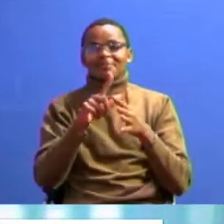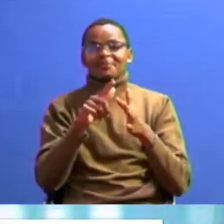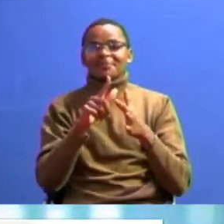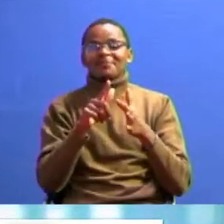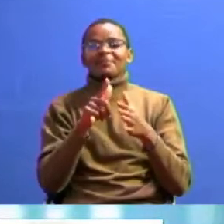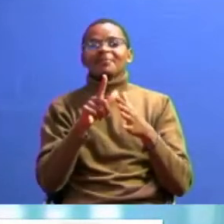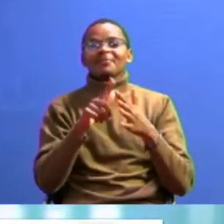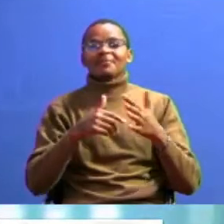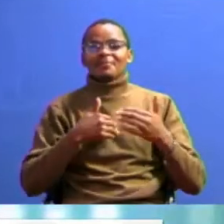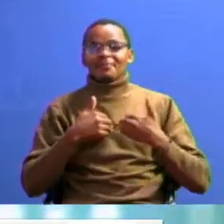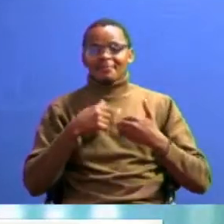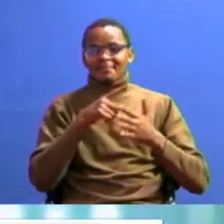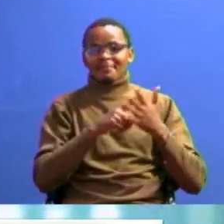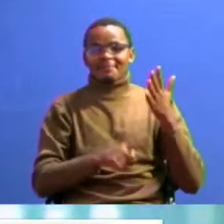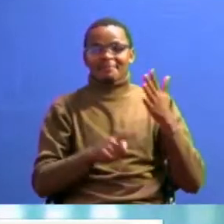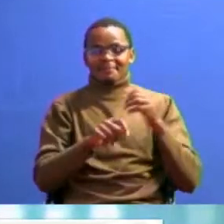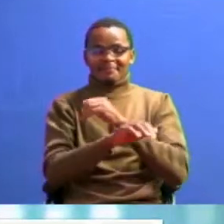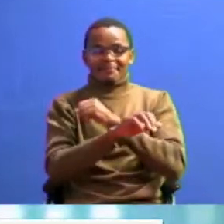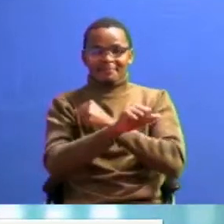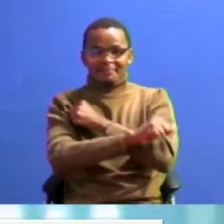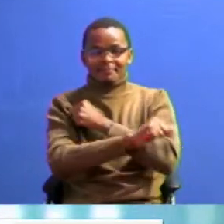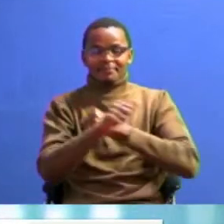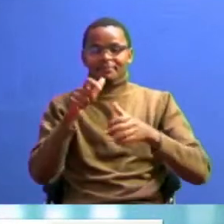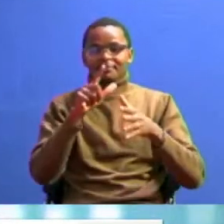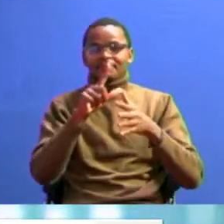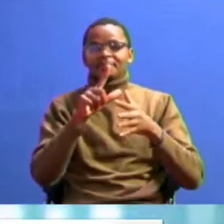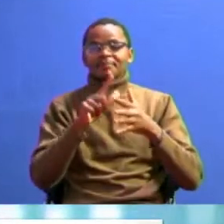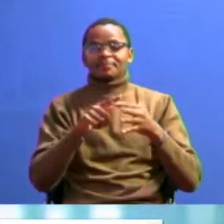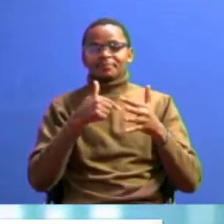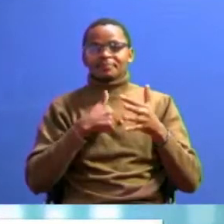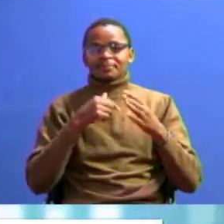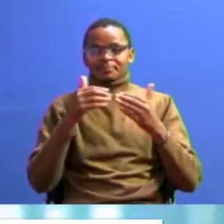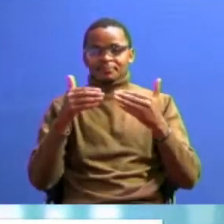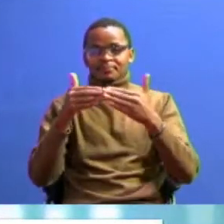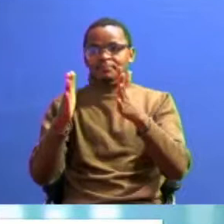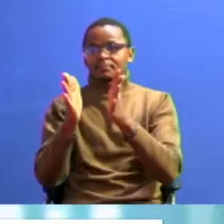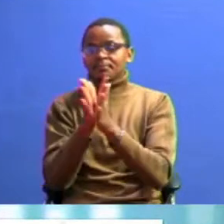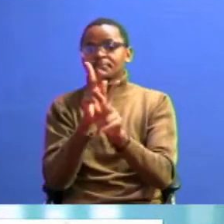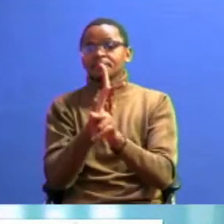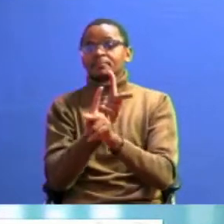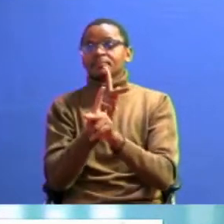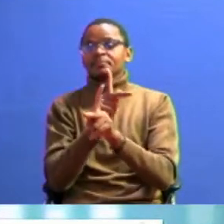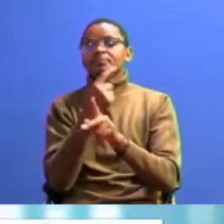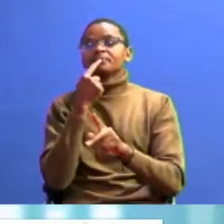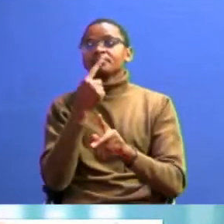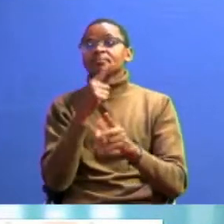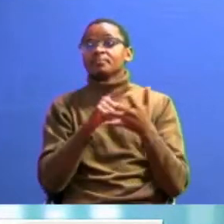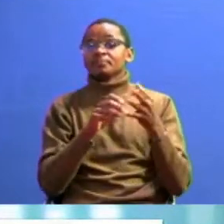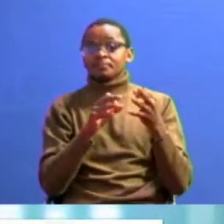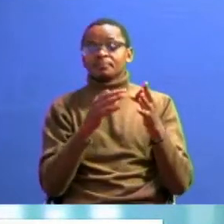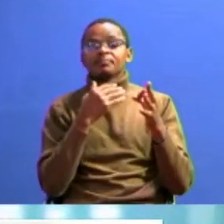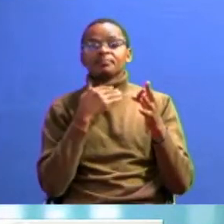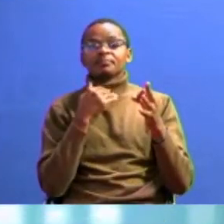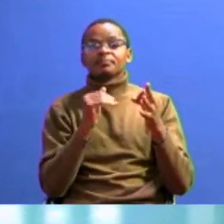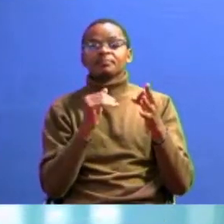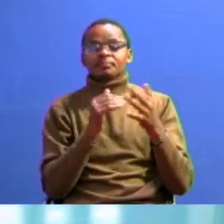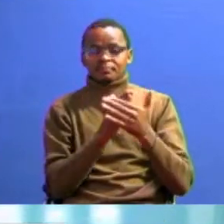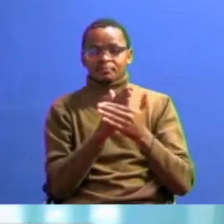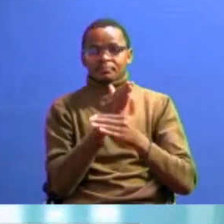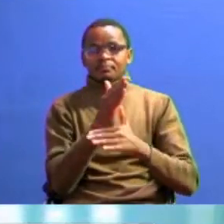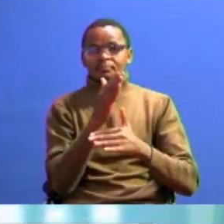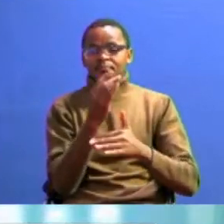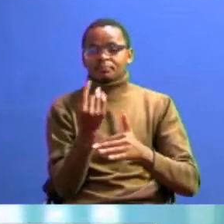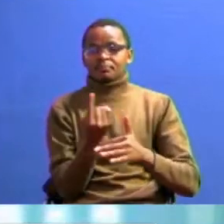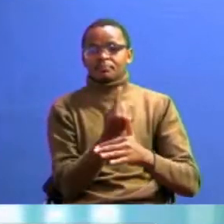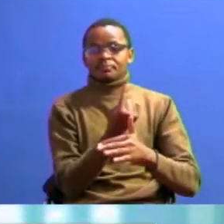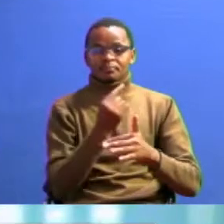do what we call school-based prevention, and we also have to do community-based prevention. So in short, what I'm saying is, if we want to make a breakthrough, every one